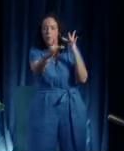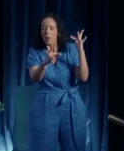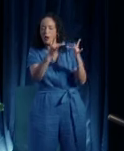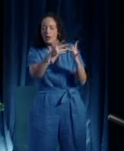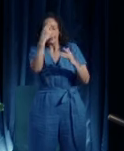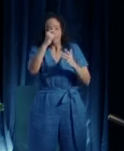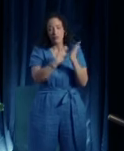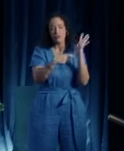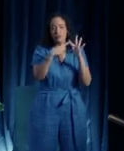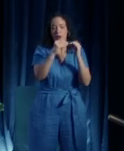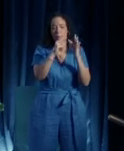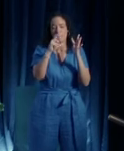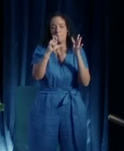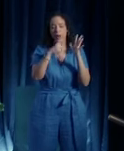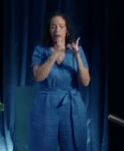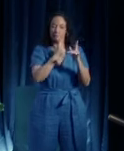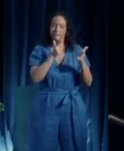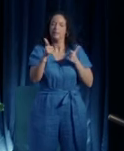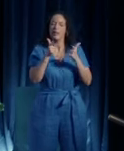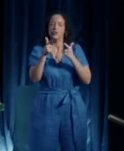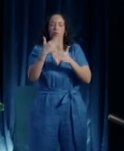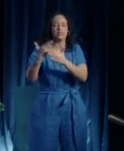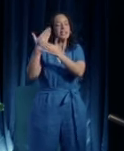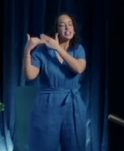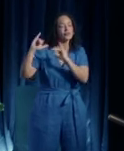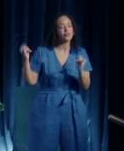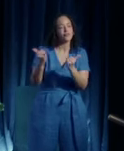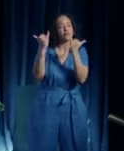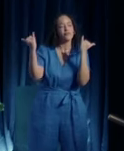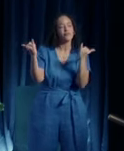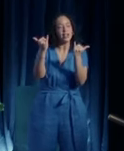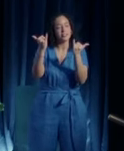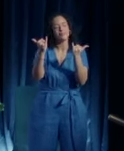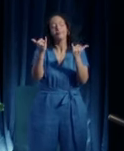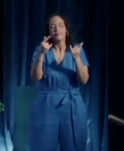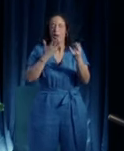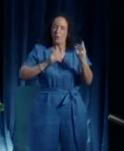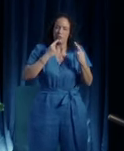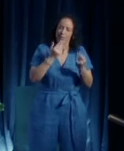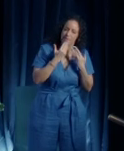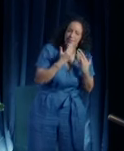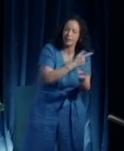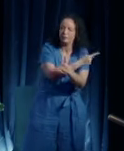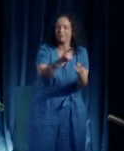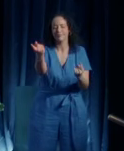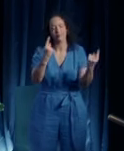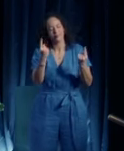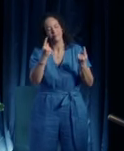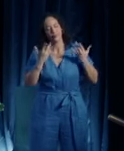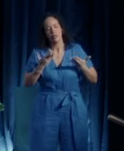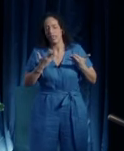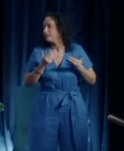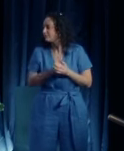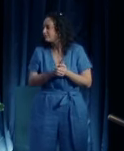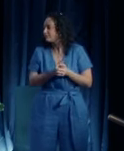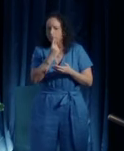name's Rebecca, I'm the director of HistFest, and on behalf of HistFest and the British Library, I just want to thank you for being here today. For some reason, I'm